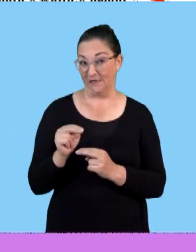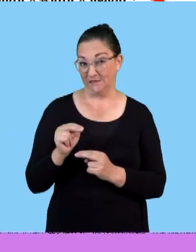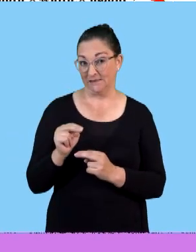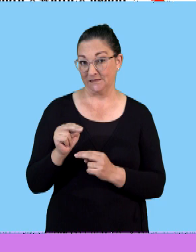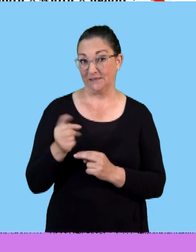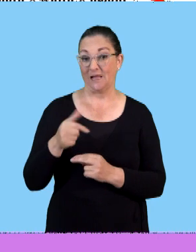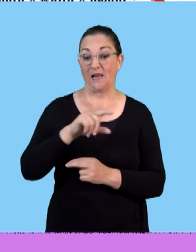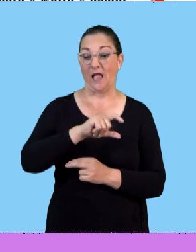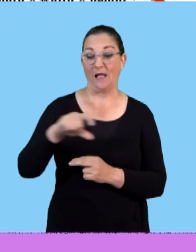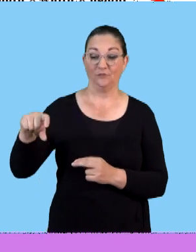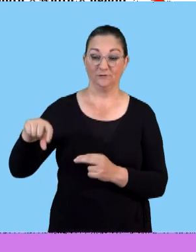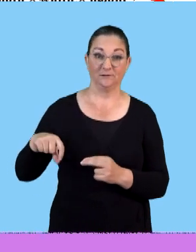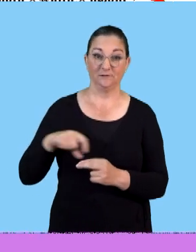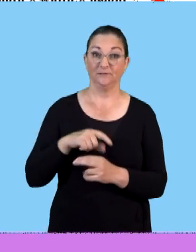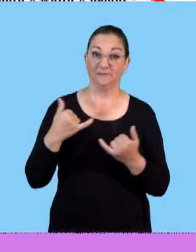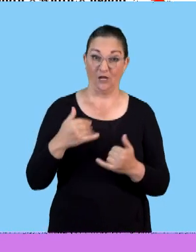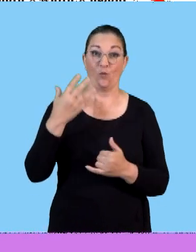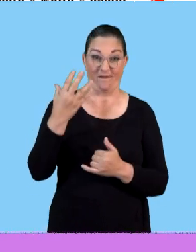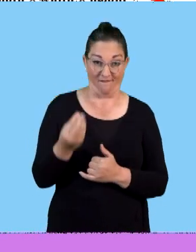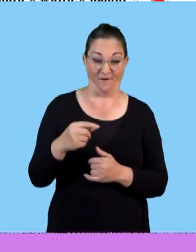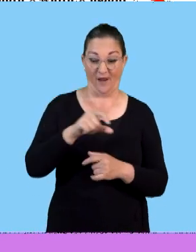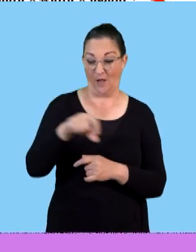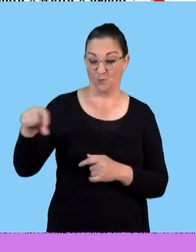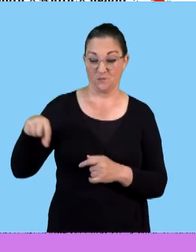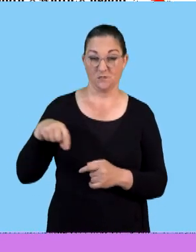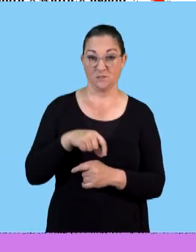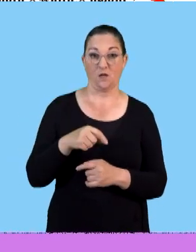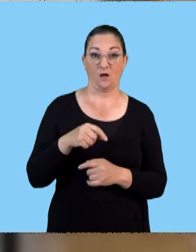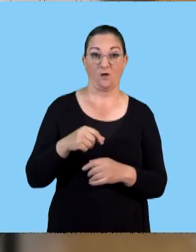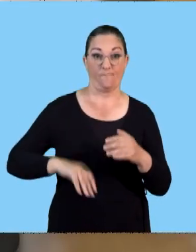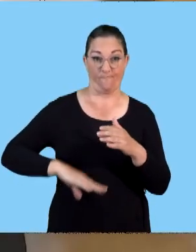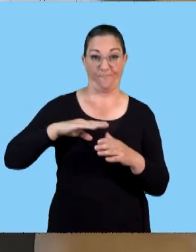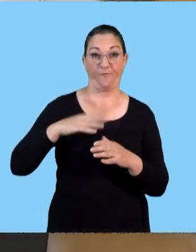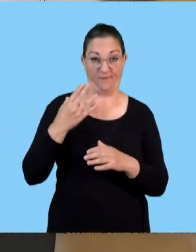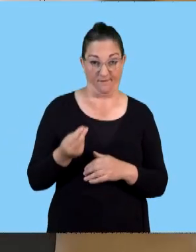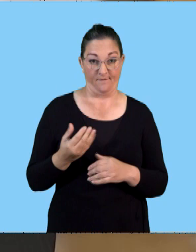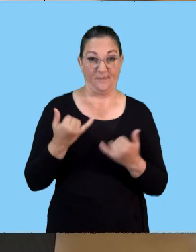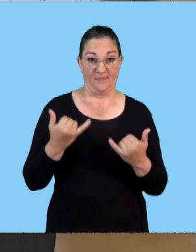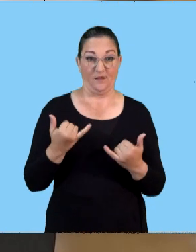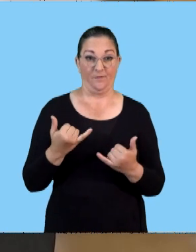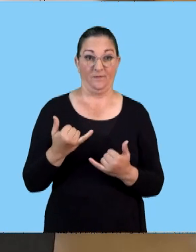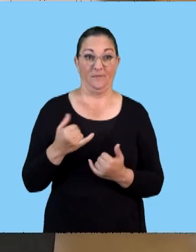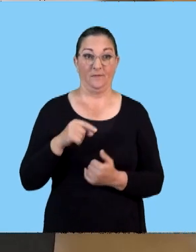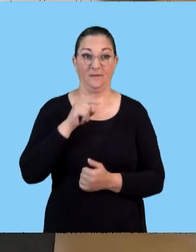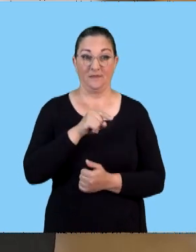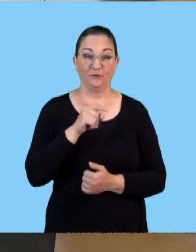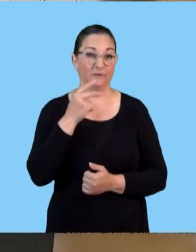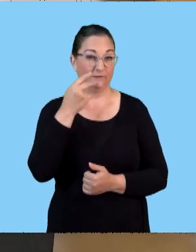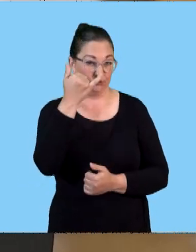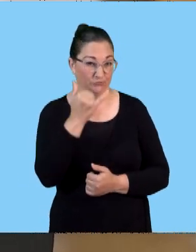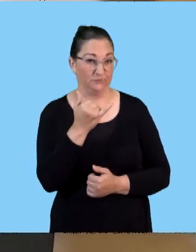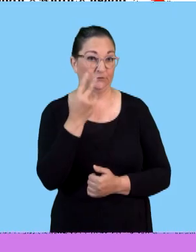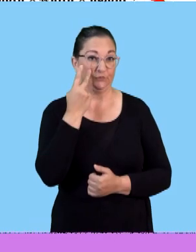9,36% less than the outside volume. We've just calculated the outside volume. So therefore, let's see